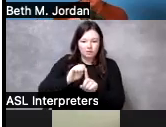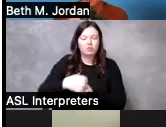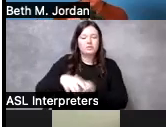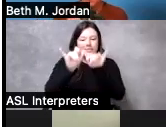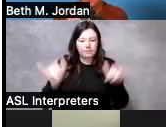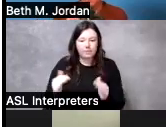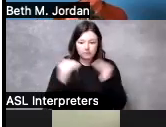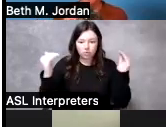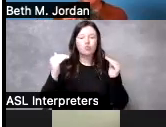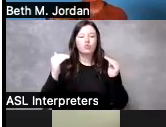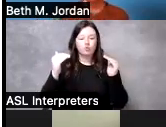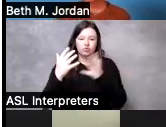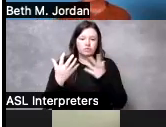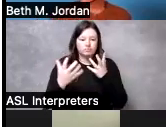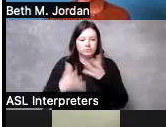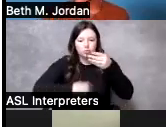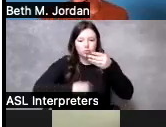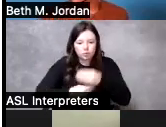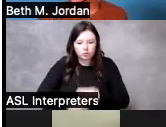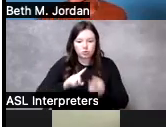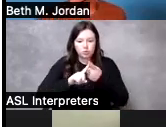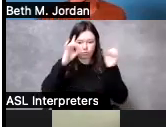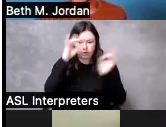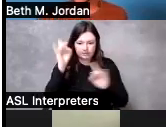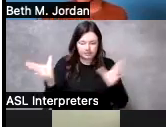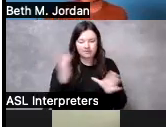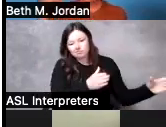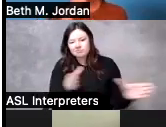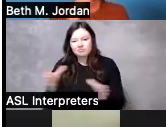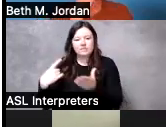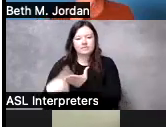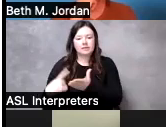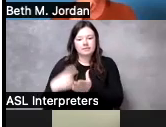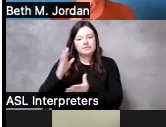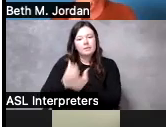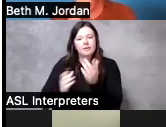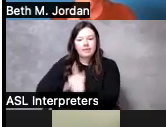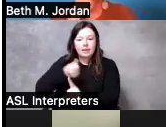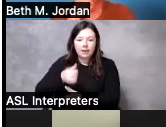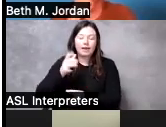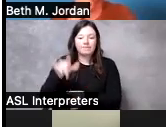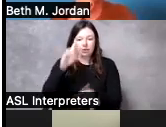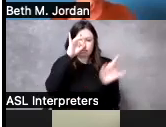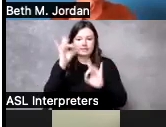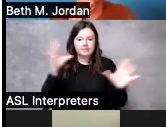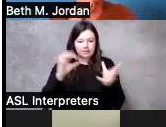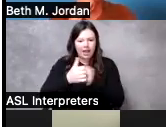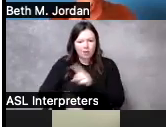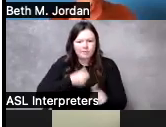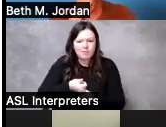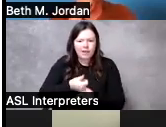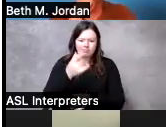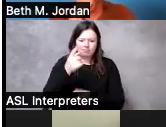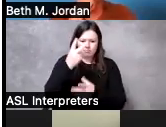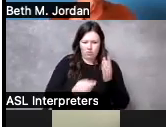contributors to the crisis, let's shift to a discussion of some of the impacts of this crisis on both individuals